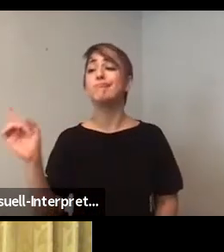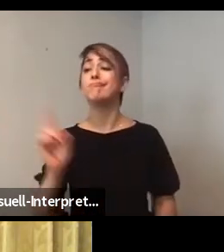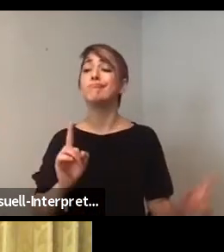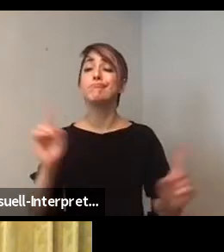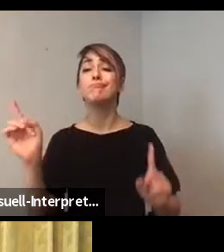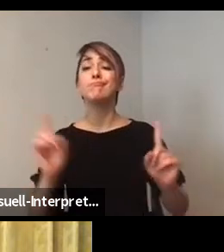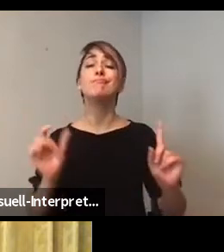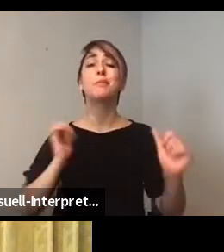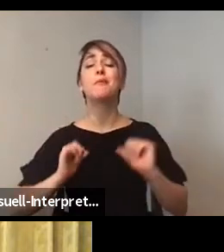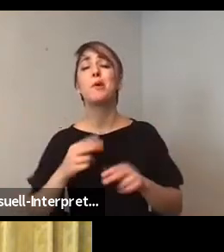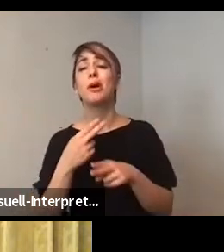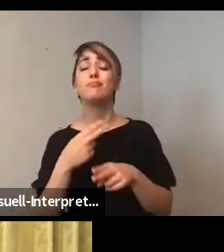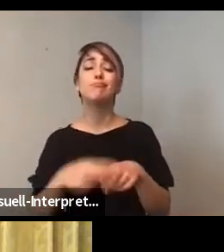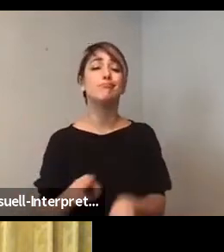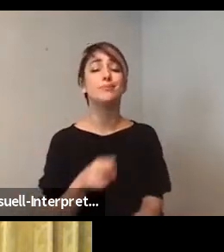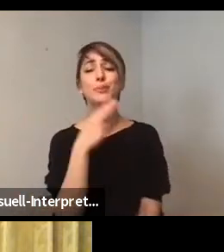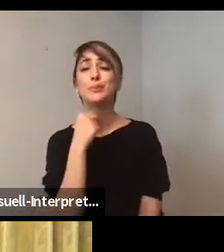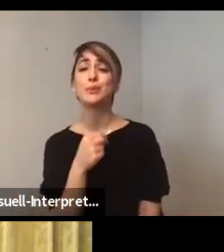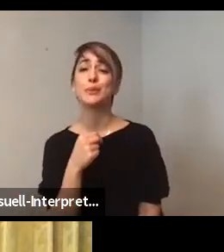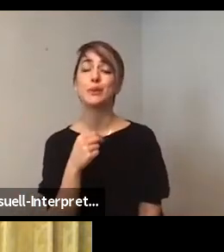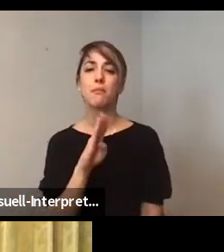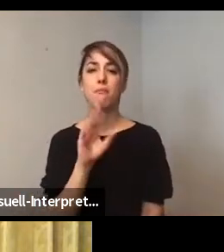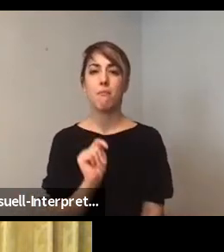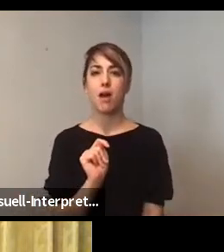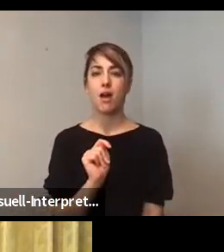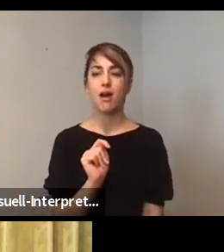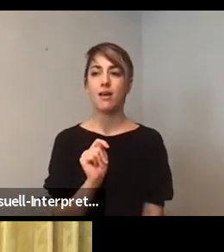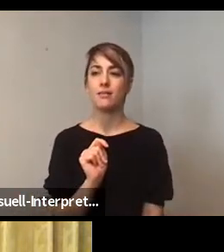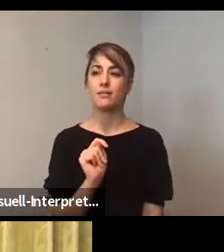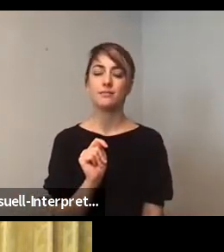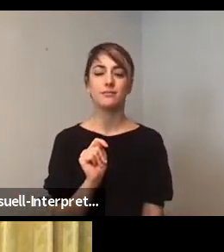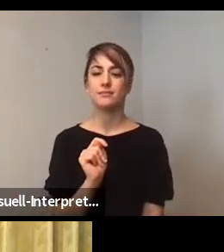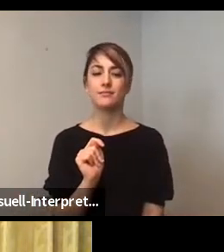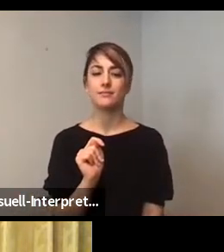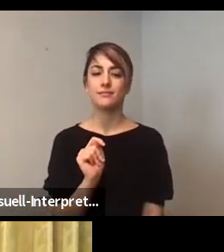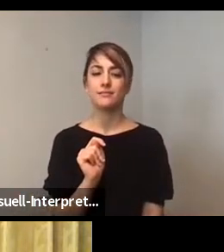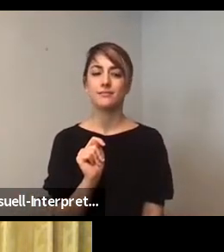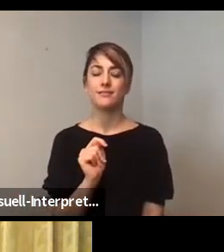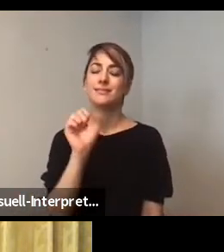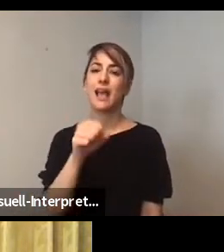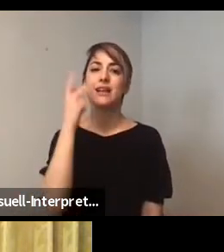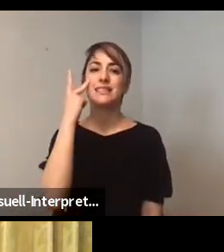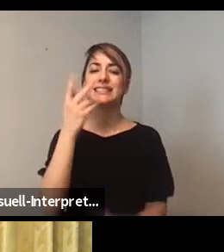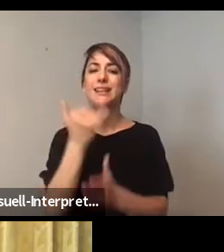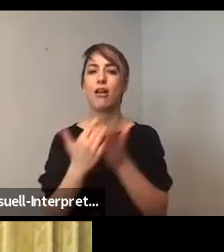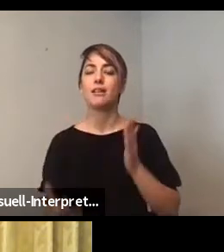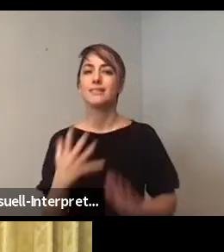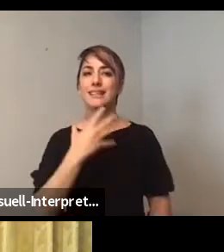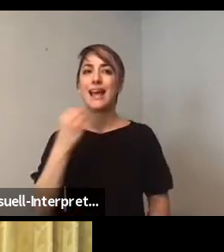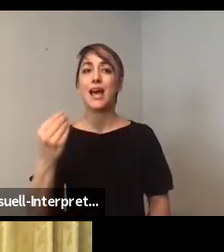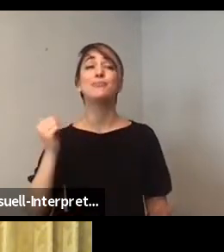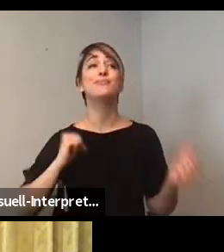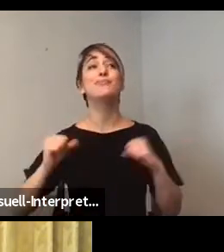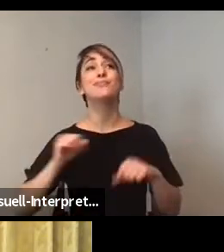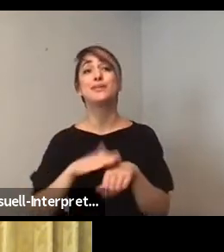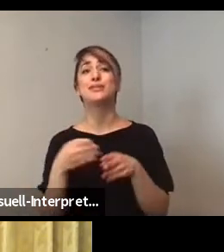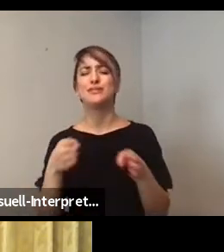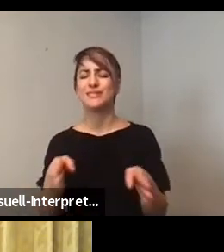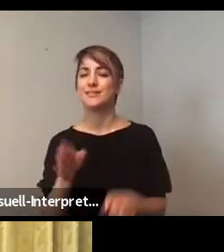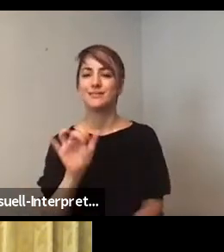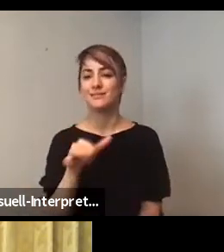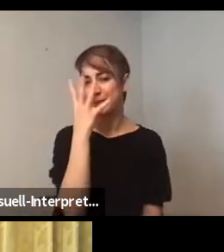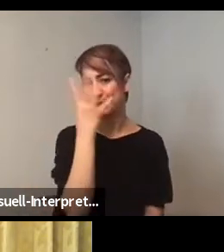people that appreciate it very much. This is wonderful. If I want to share something